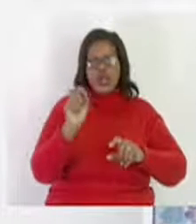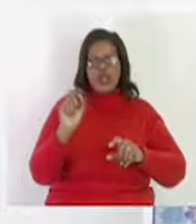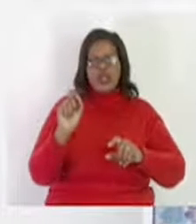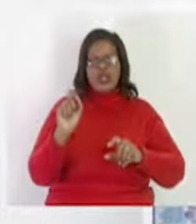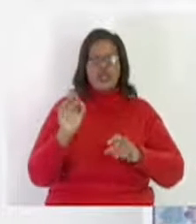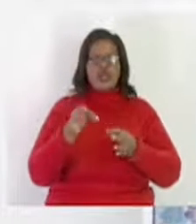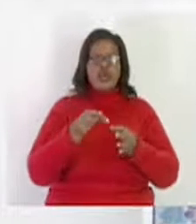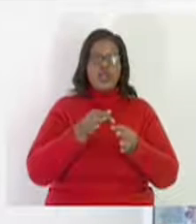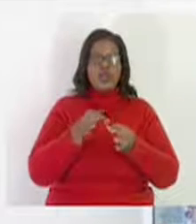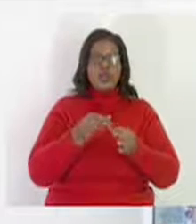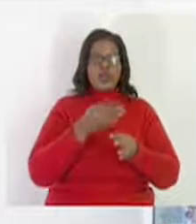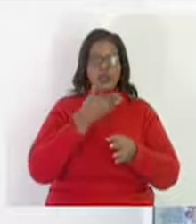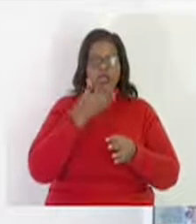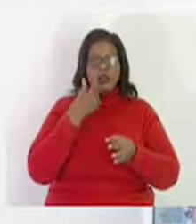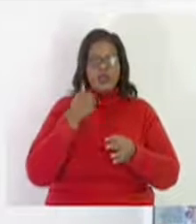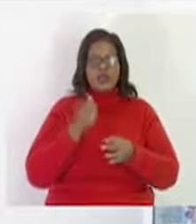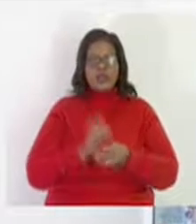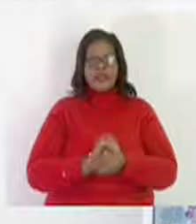much better.